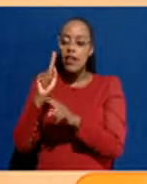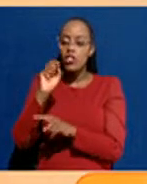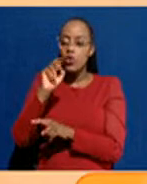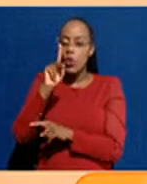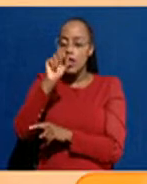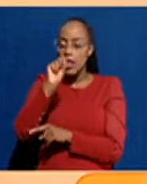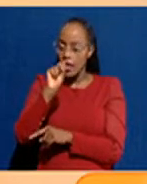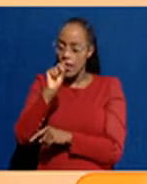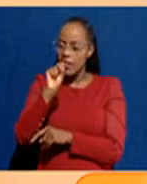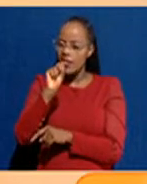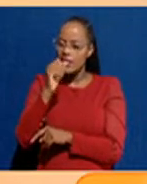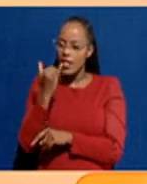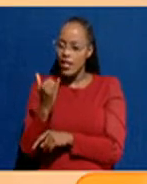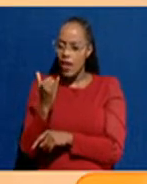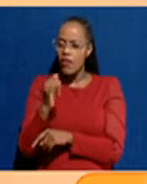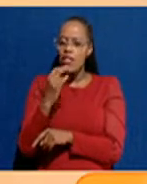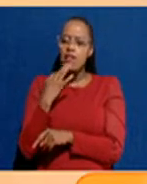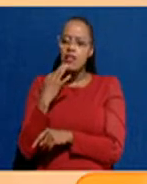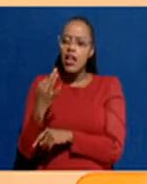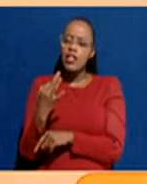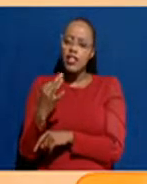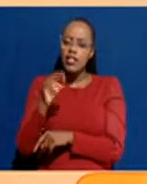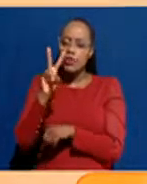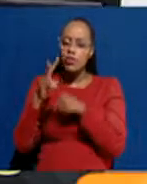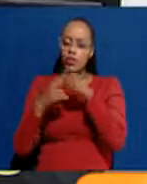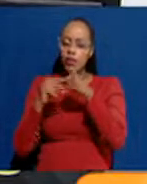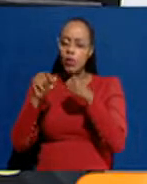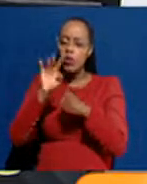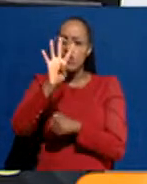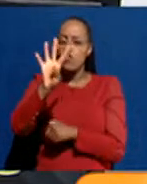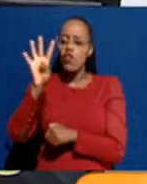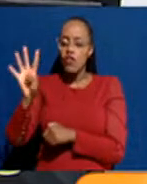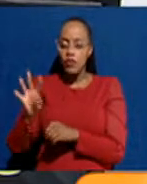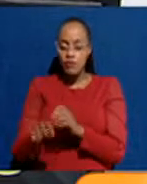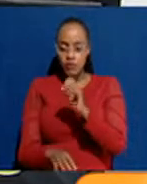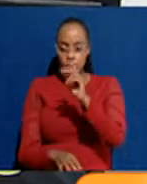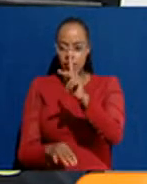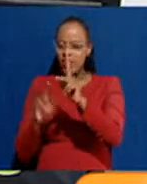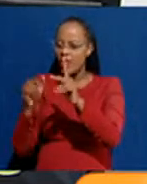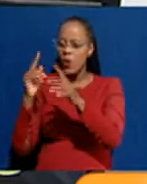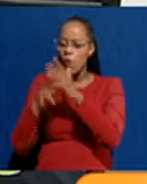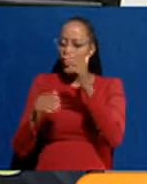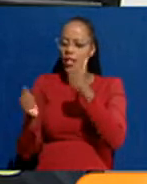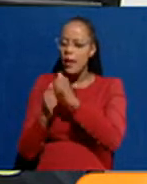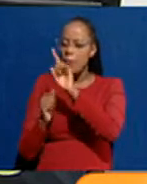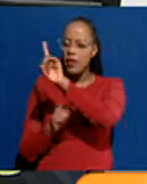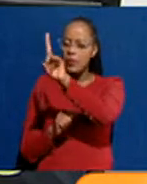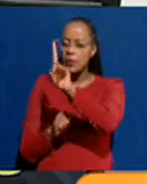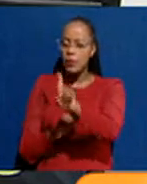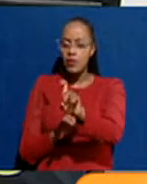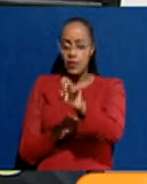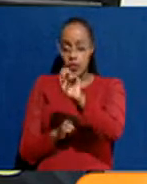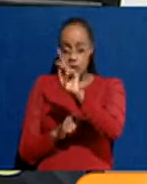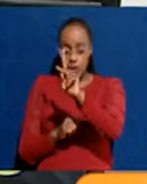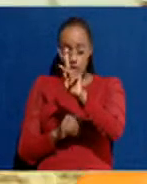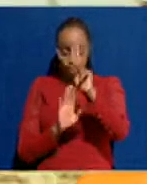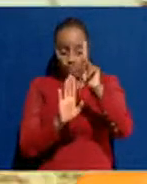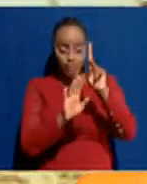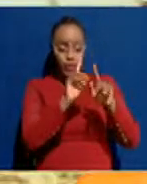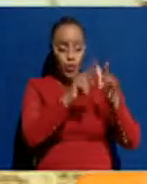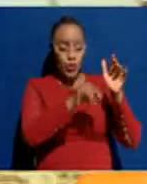327 shillings, 44 cents. Thank you. What has just happened? What did happen,